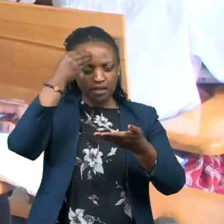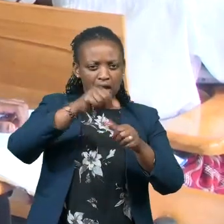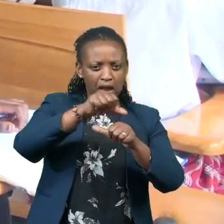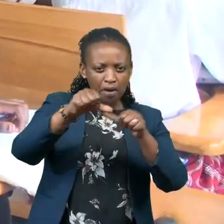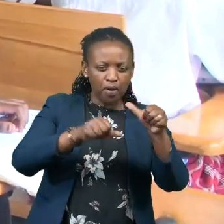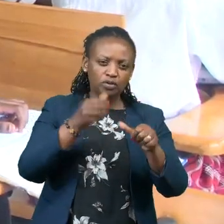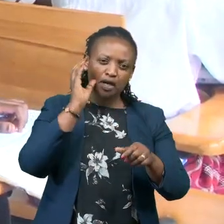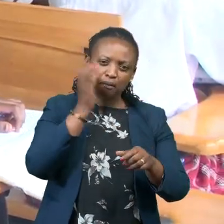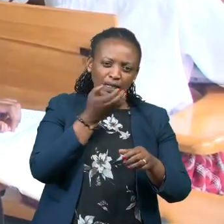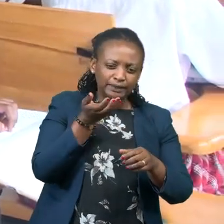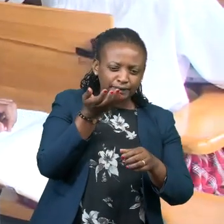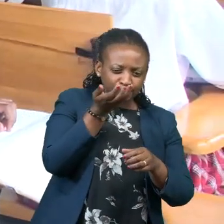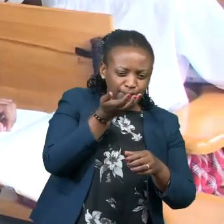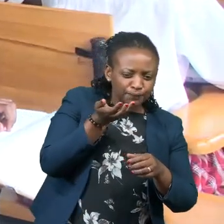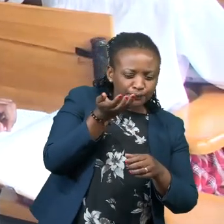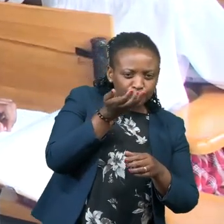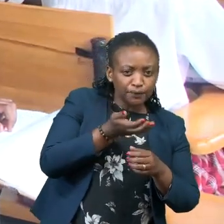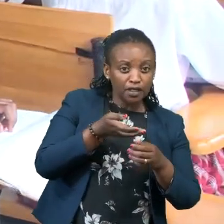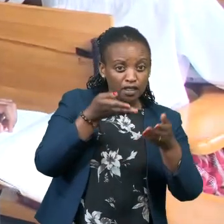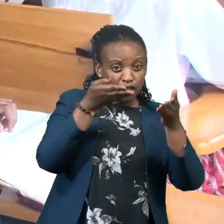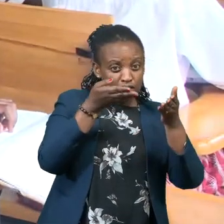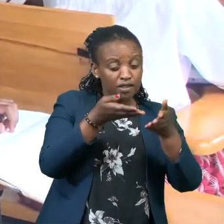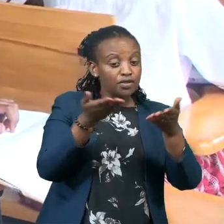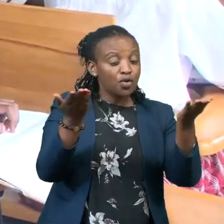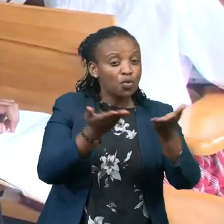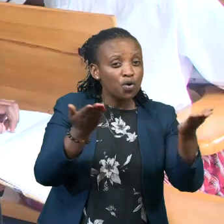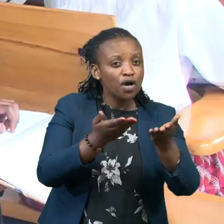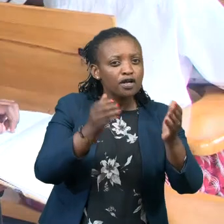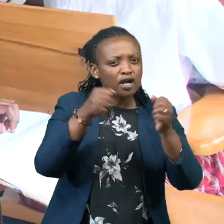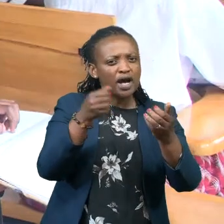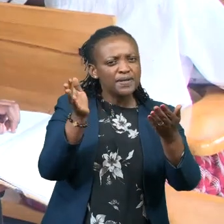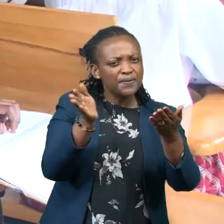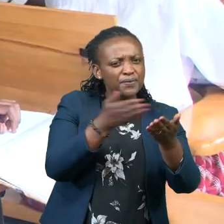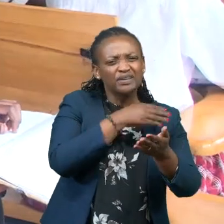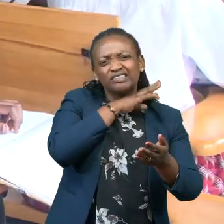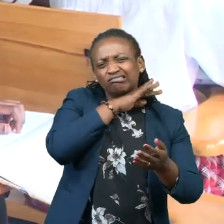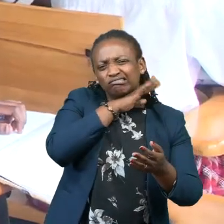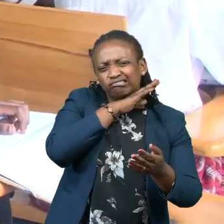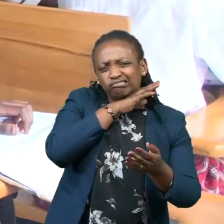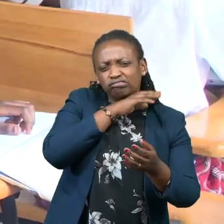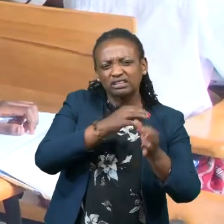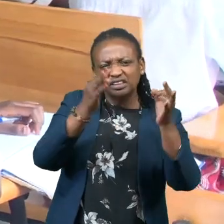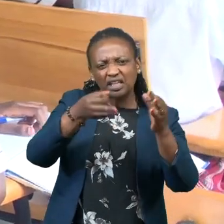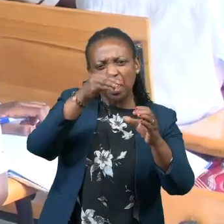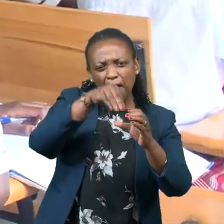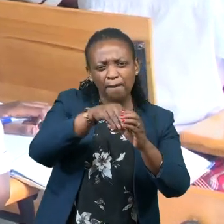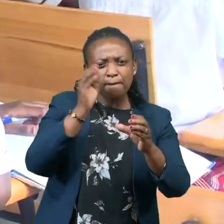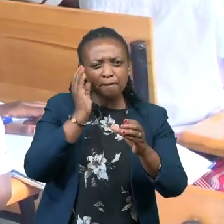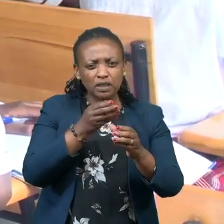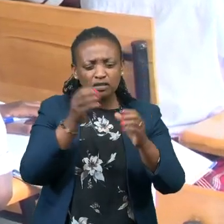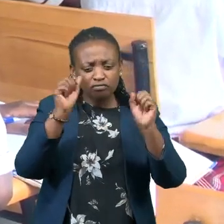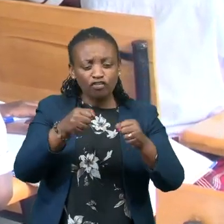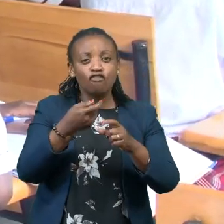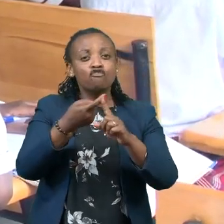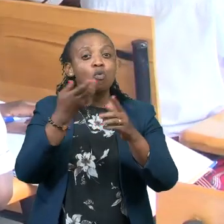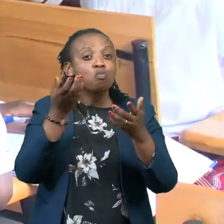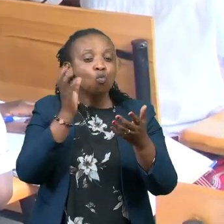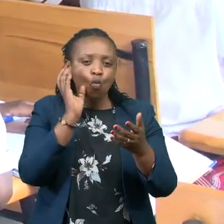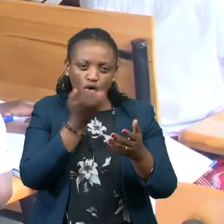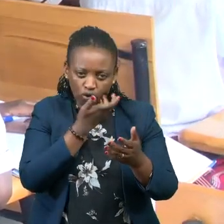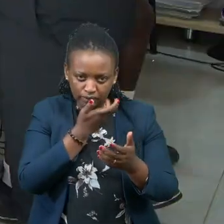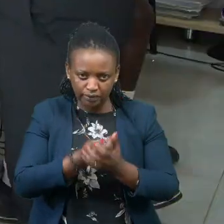about water filtration. And this is where we remove dirty particles or solid particles from the